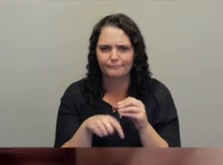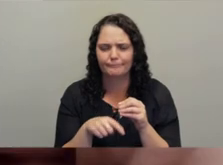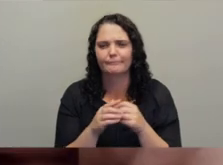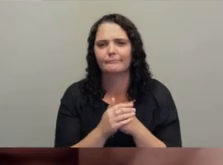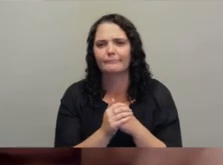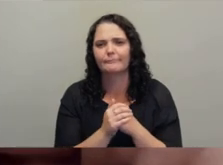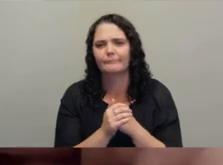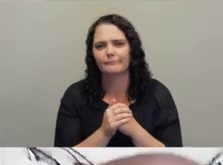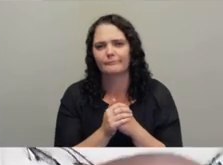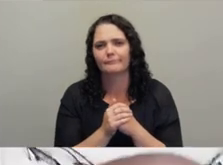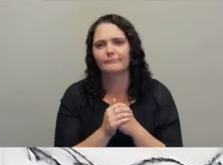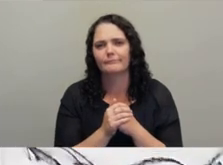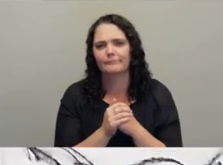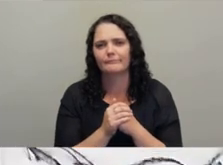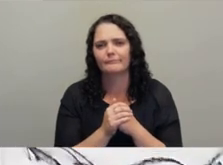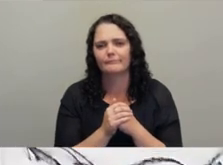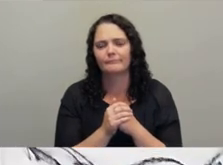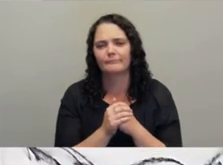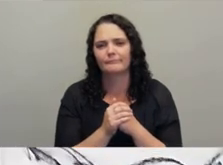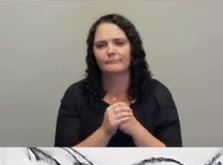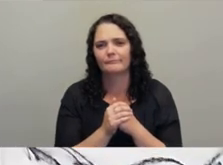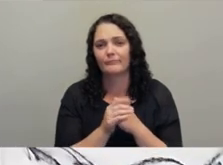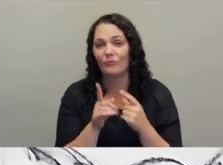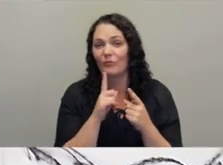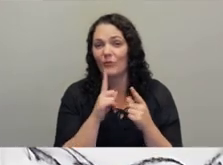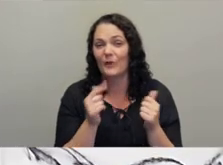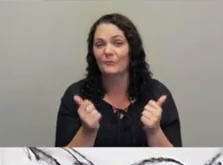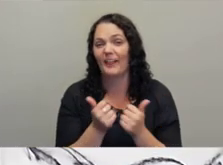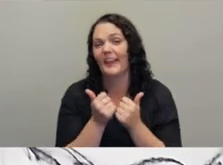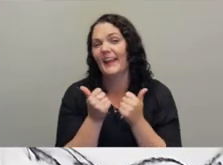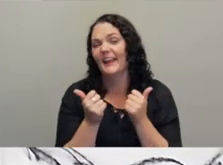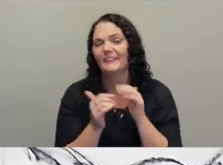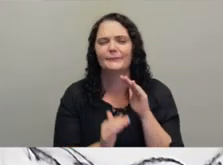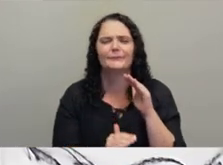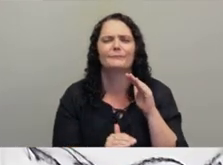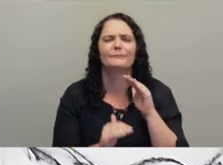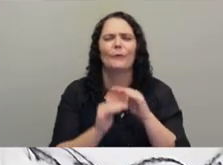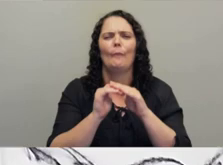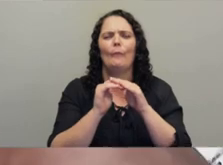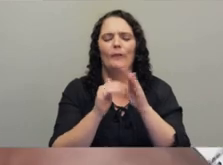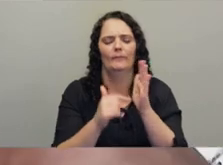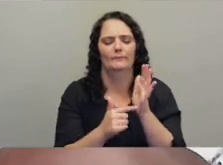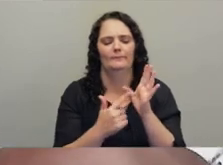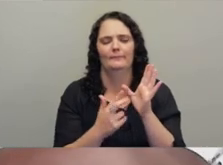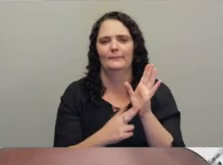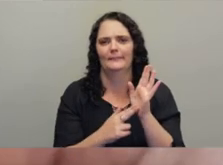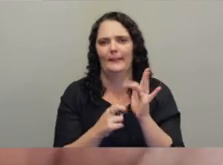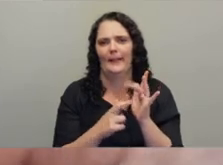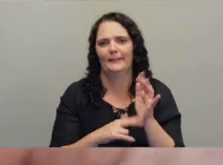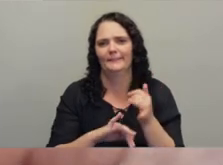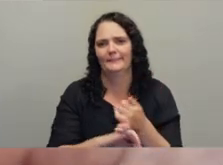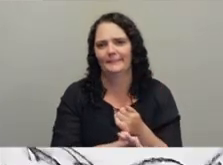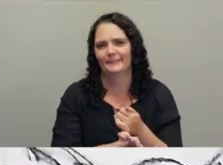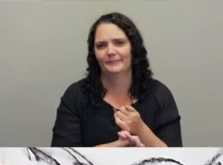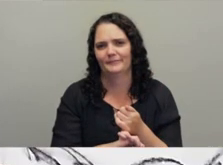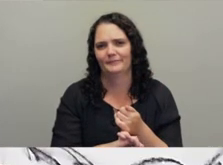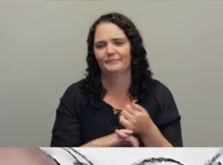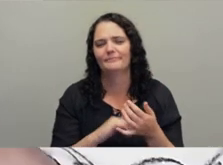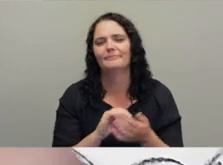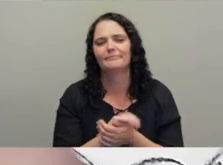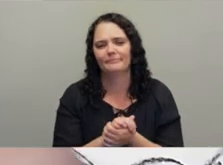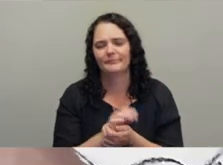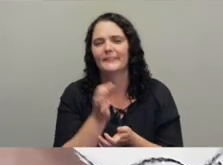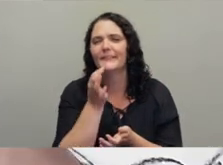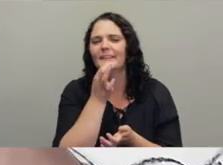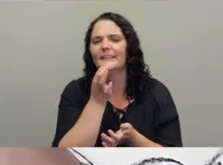tea. There. And that's gonna be loaded with those tannins I was talking about before. There we are. It's gonna